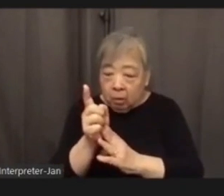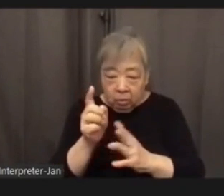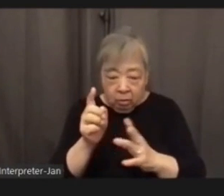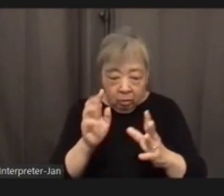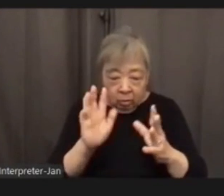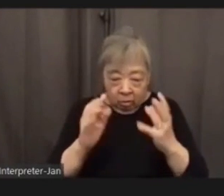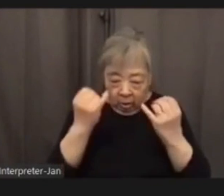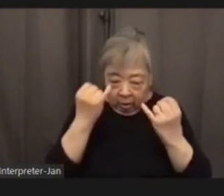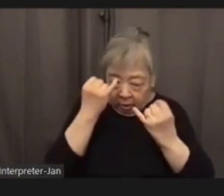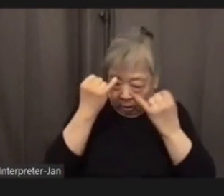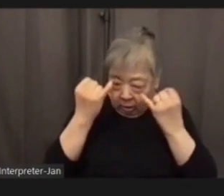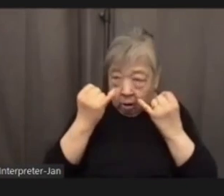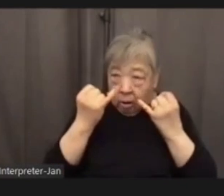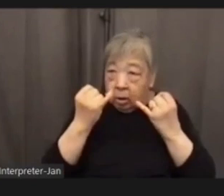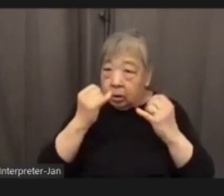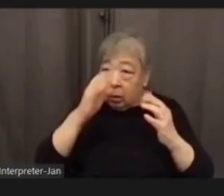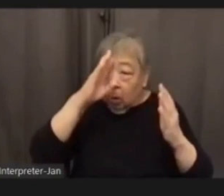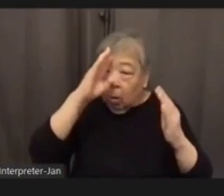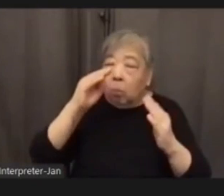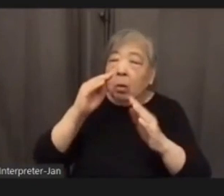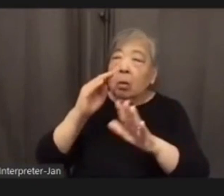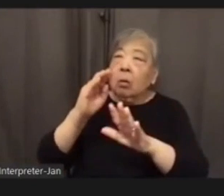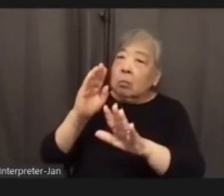your hopes are affirmed,